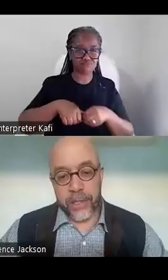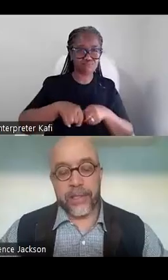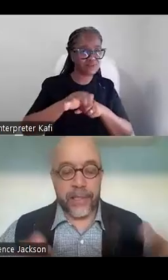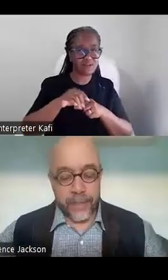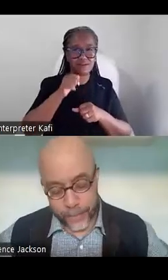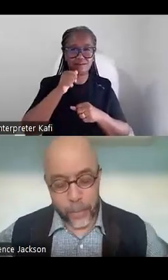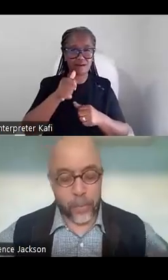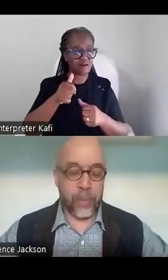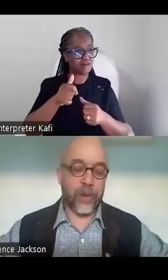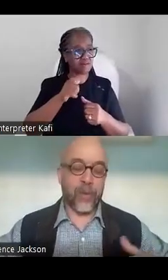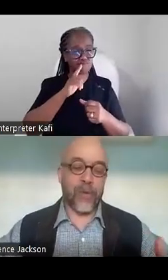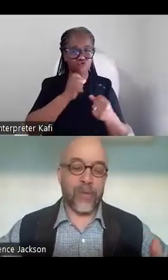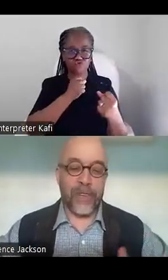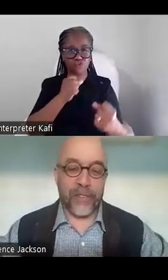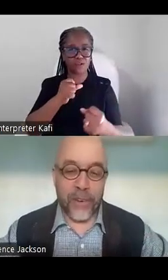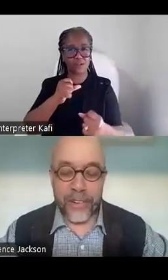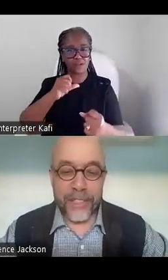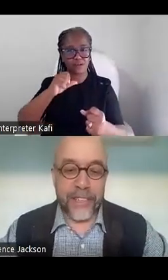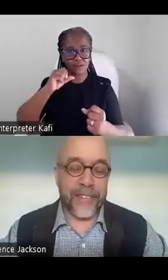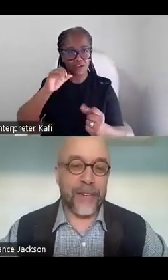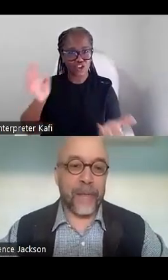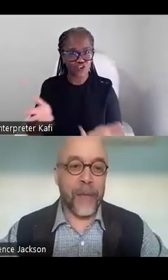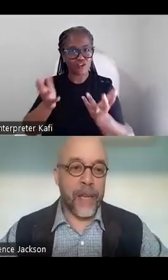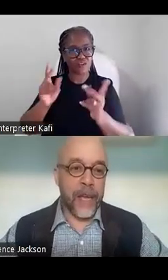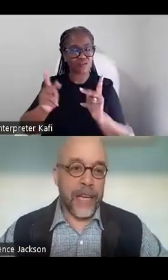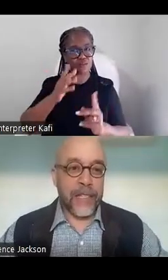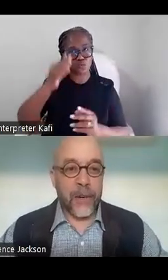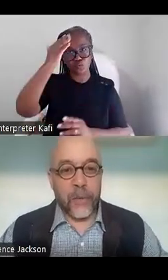heritage and legacy, and Baltimore national heritage kind of thing, right?